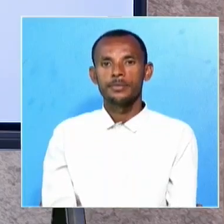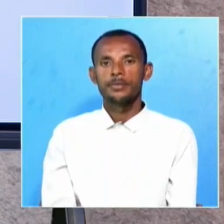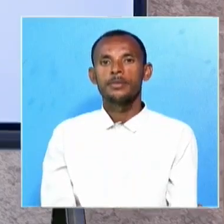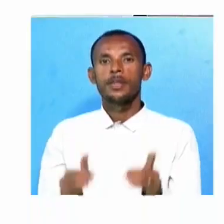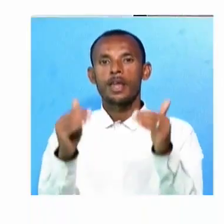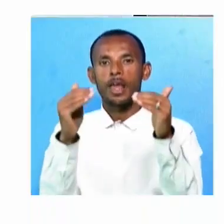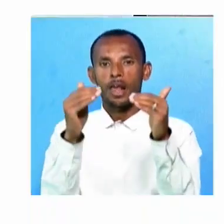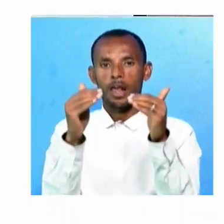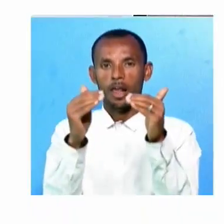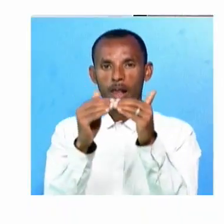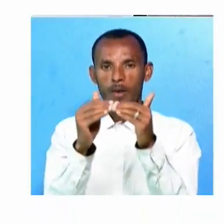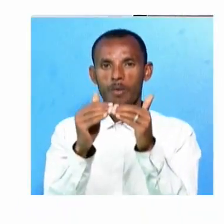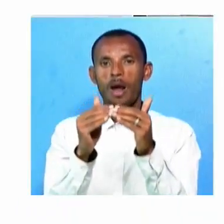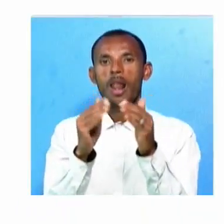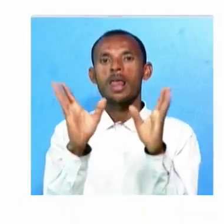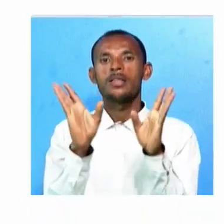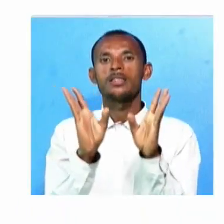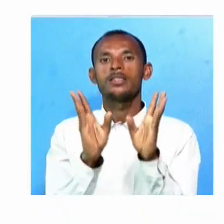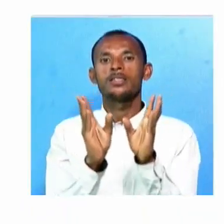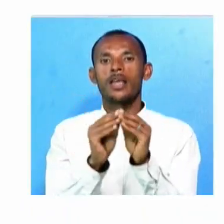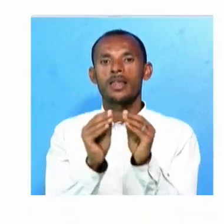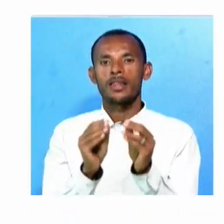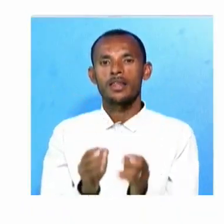equal sets,